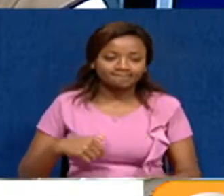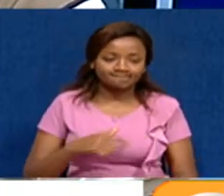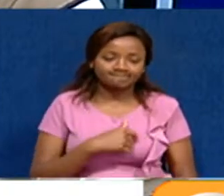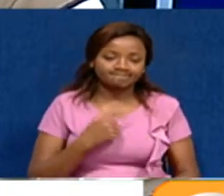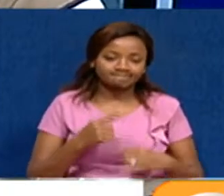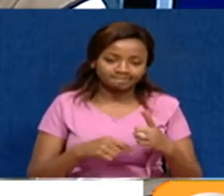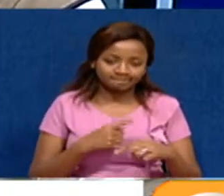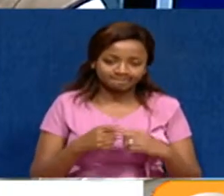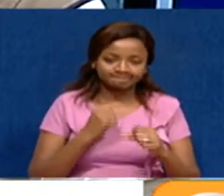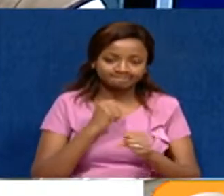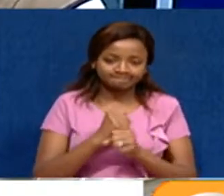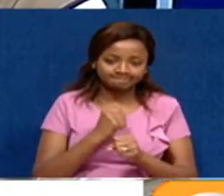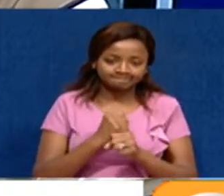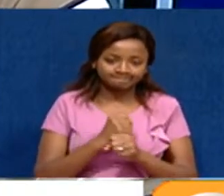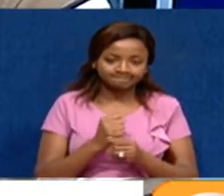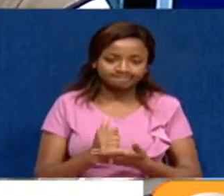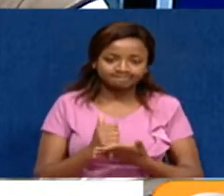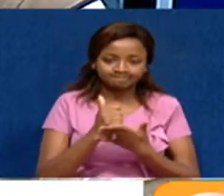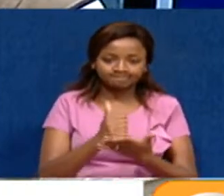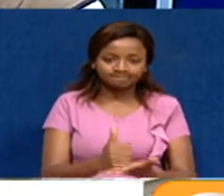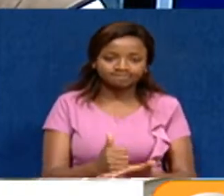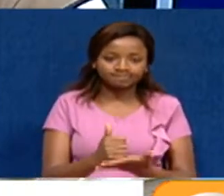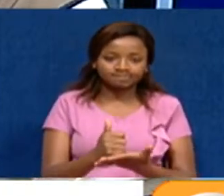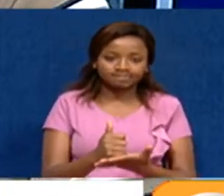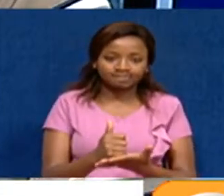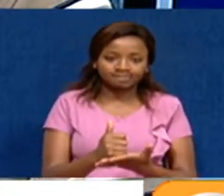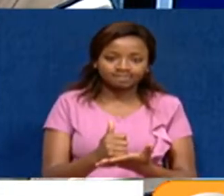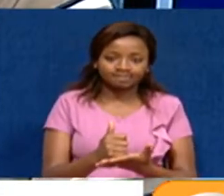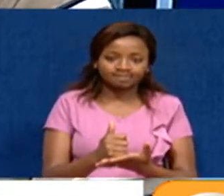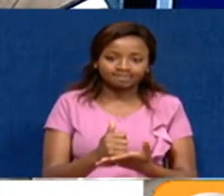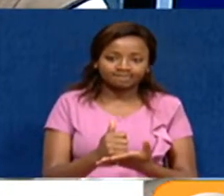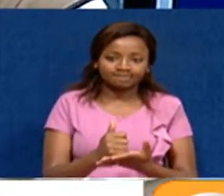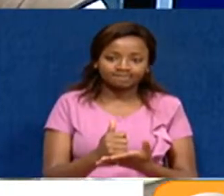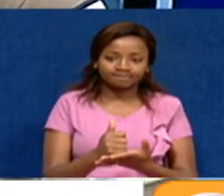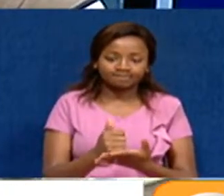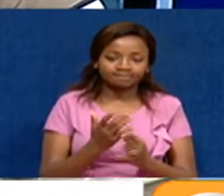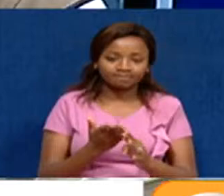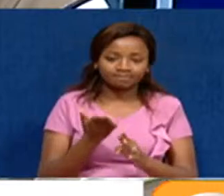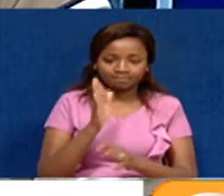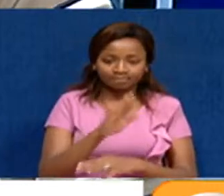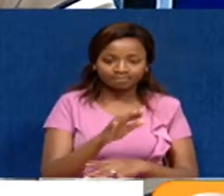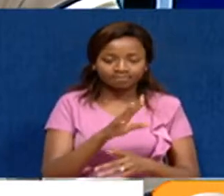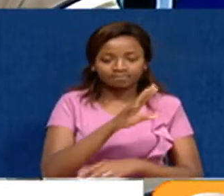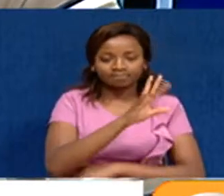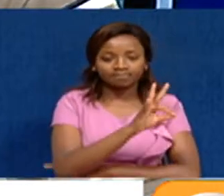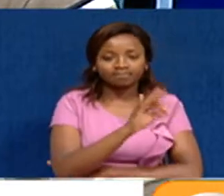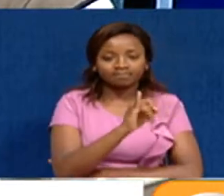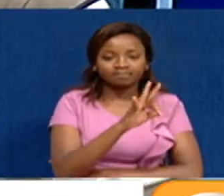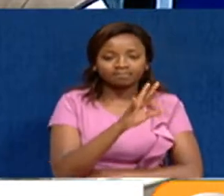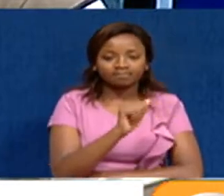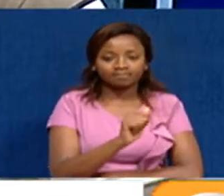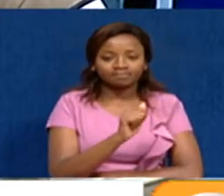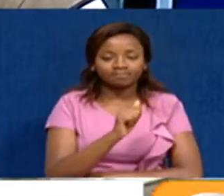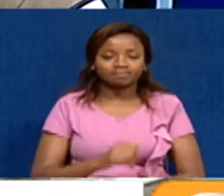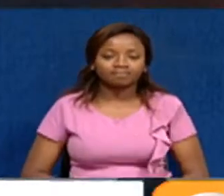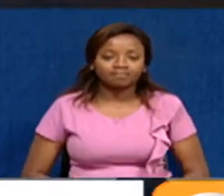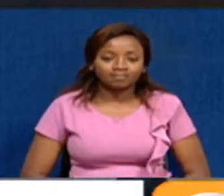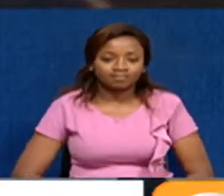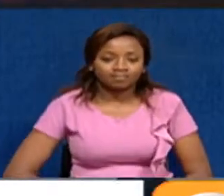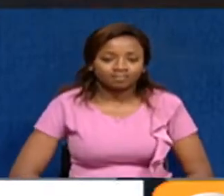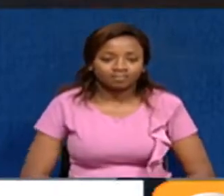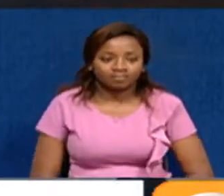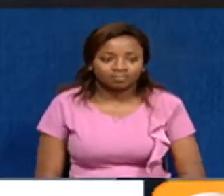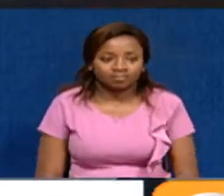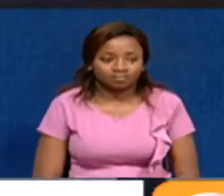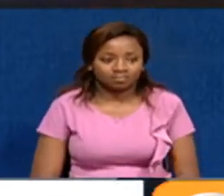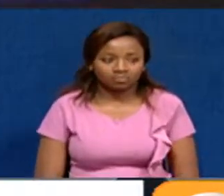that timeline so that we get back to the house that is called FIFA under that one roof. Ali, there's a question